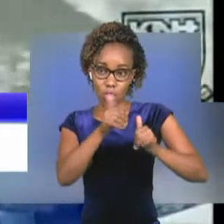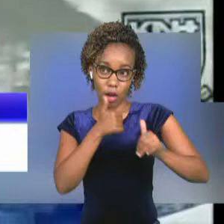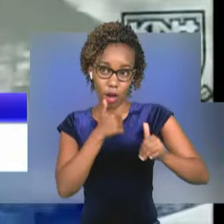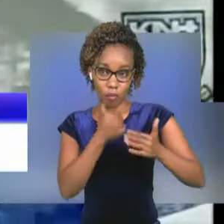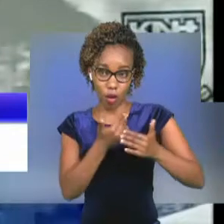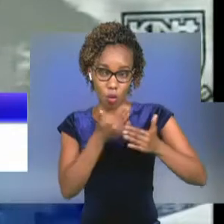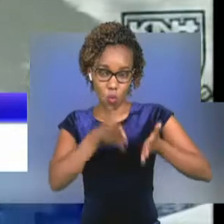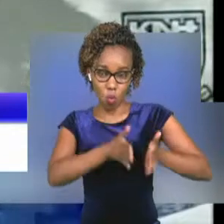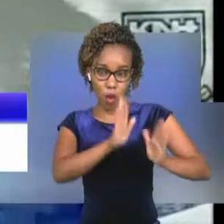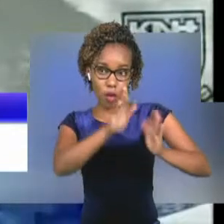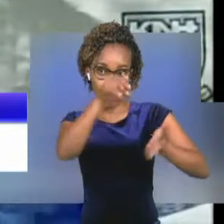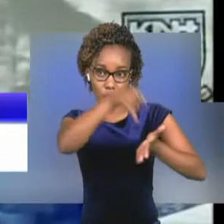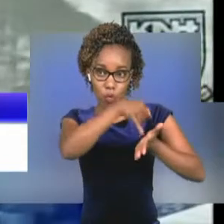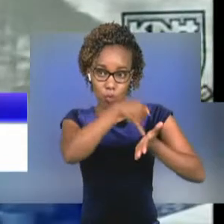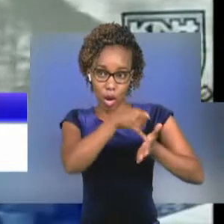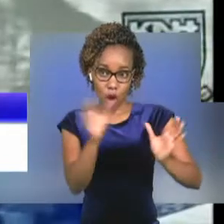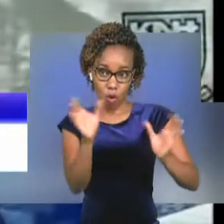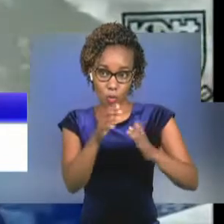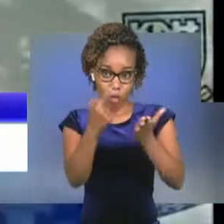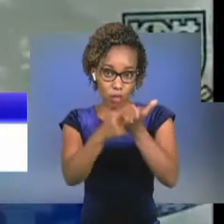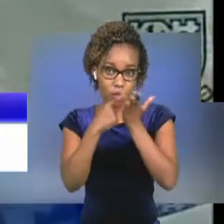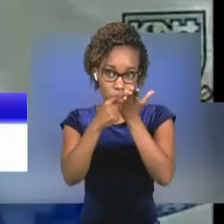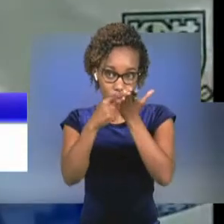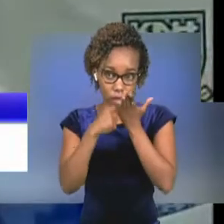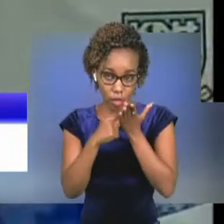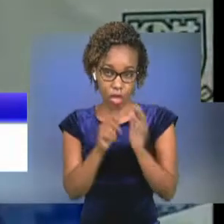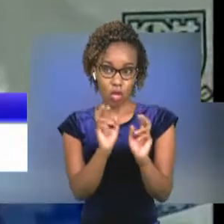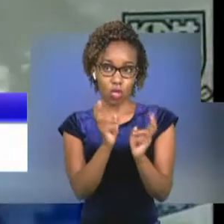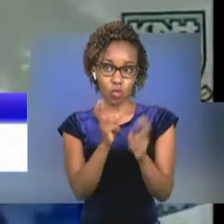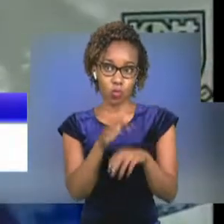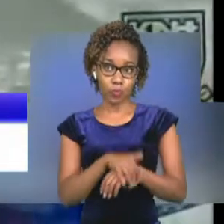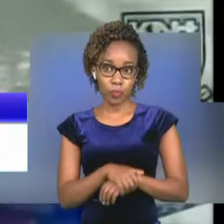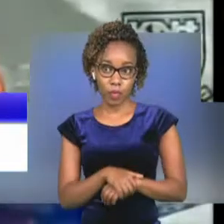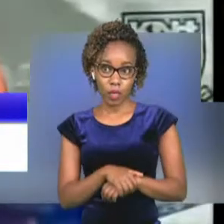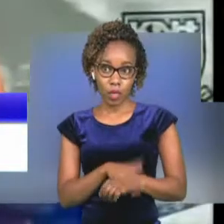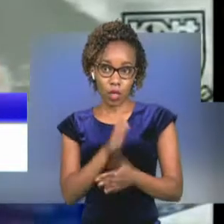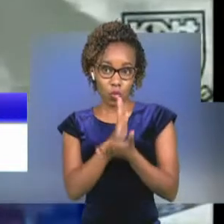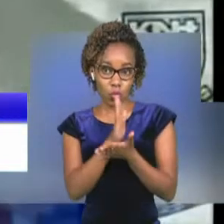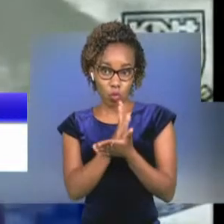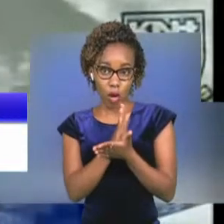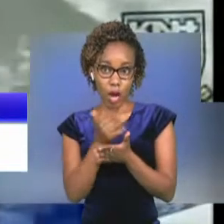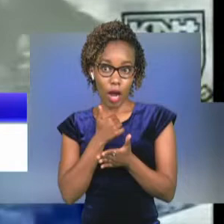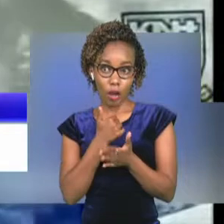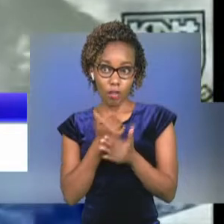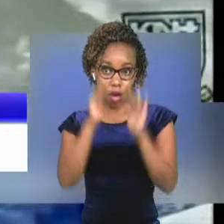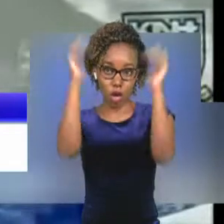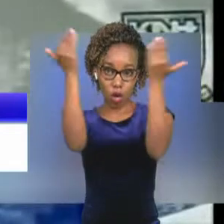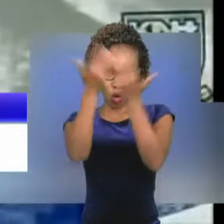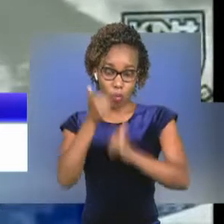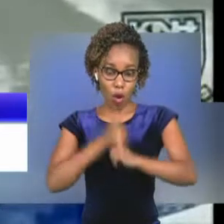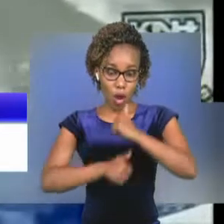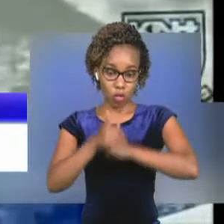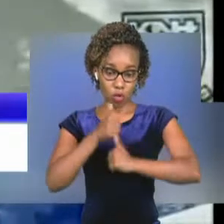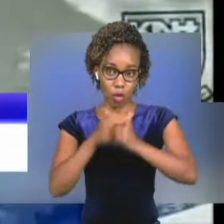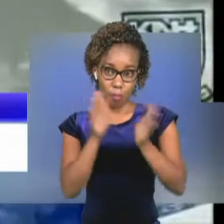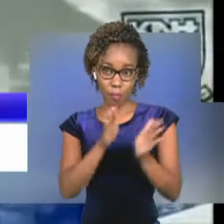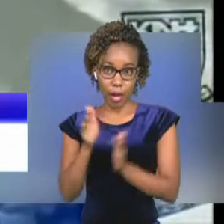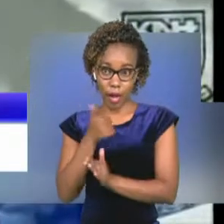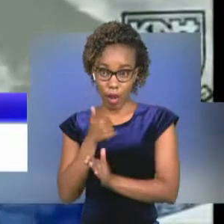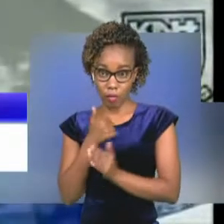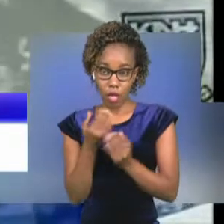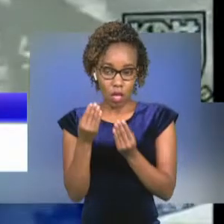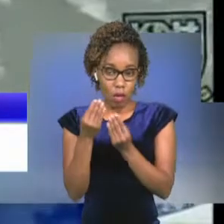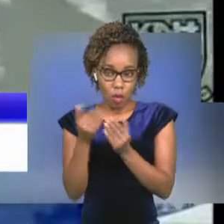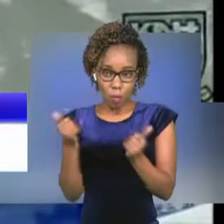way of engaging them as we discuss this issue. Again, I'm informed that we do have a global action plan that tackles